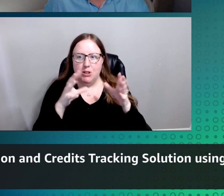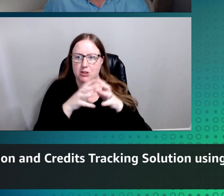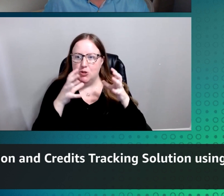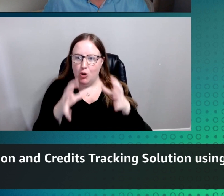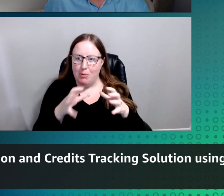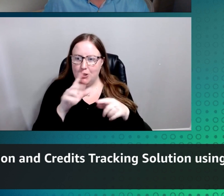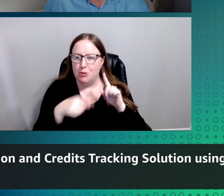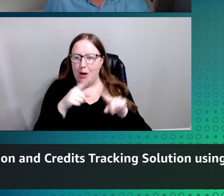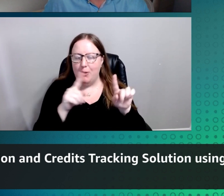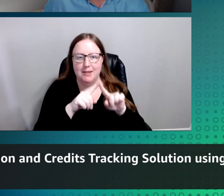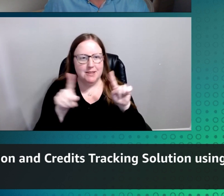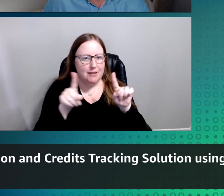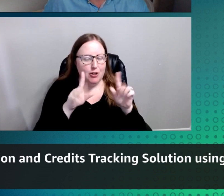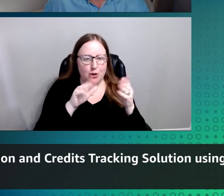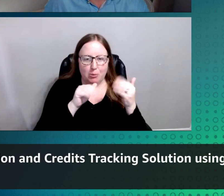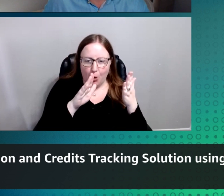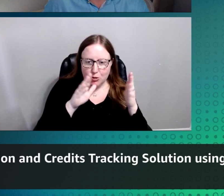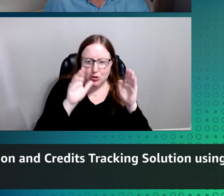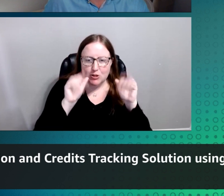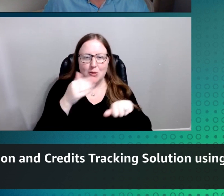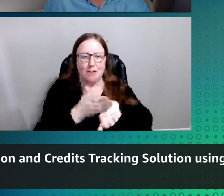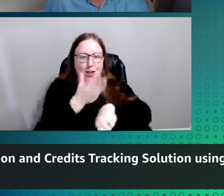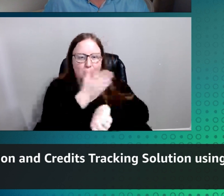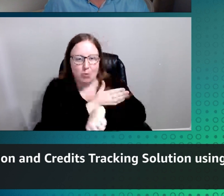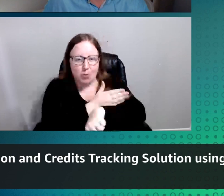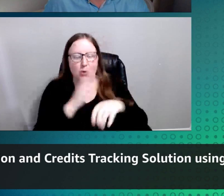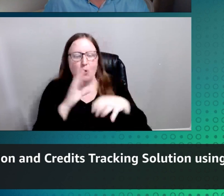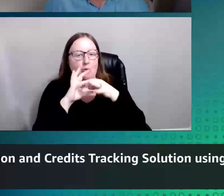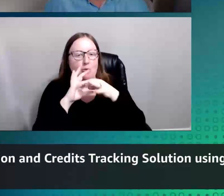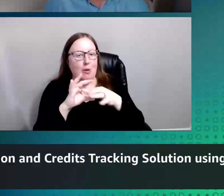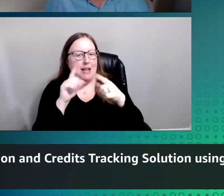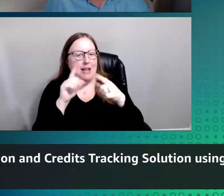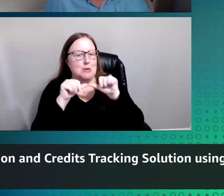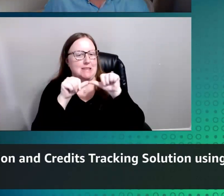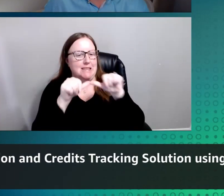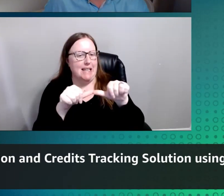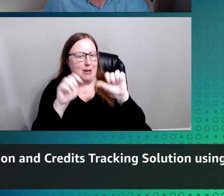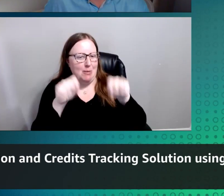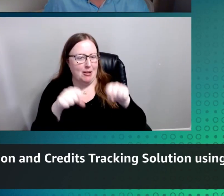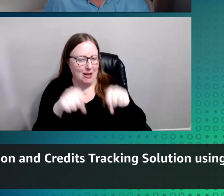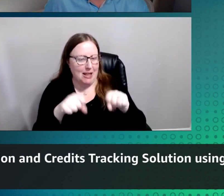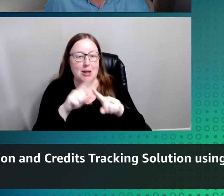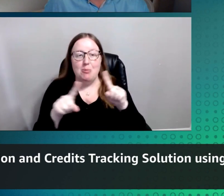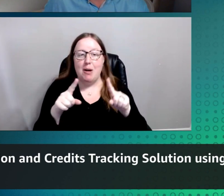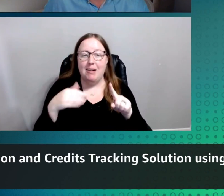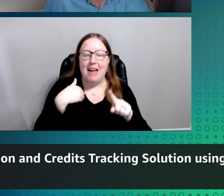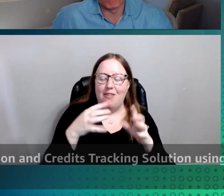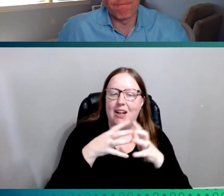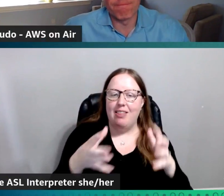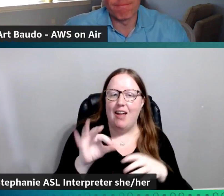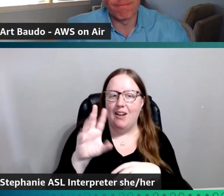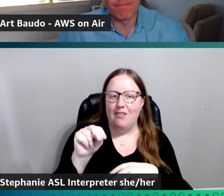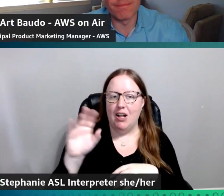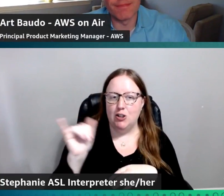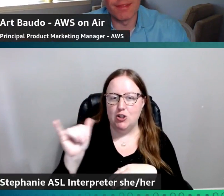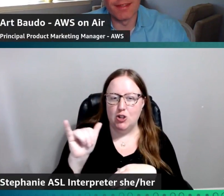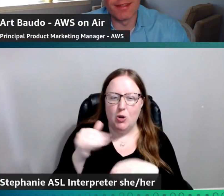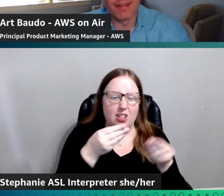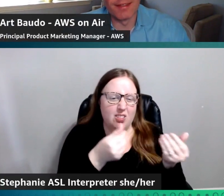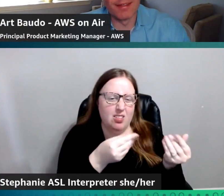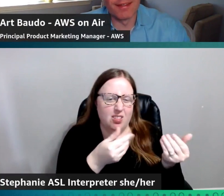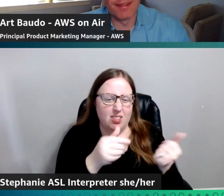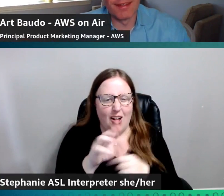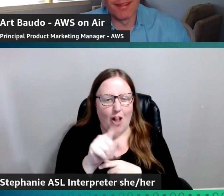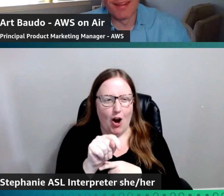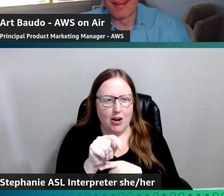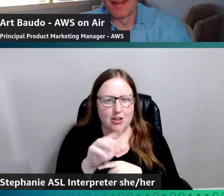the different ways that we can do better when it comes to sustainability. But I'm also having a lot of fun heckling Art over here. Hey, Art,